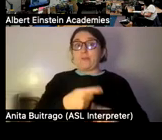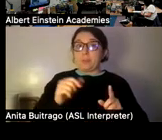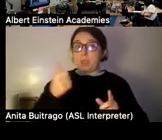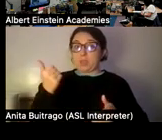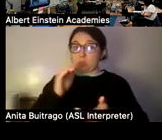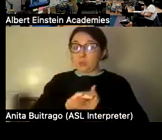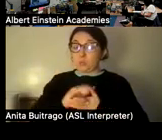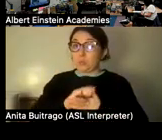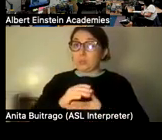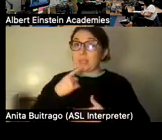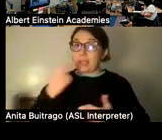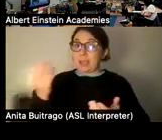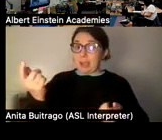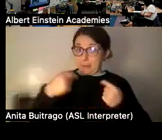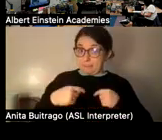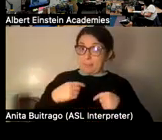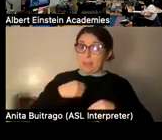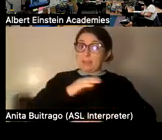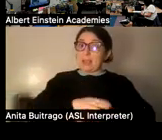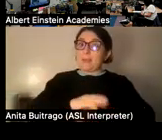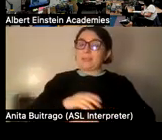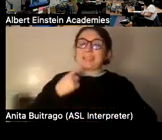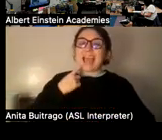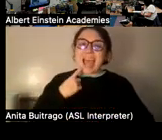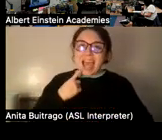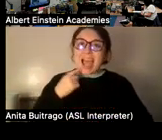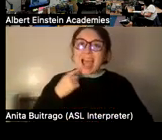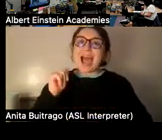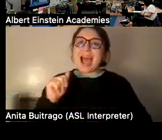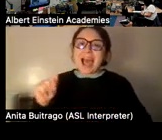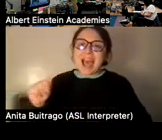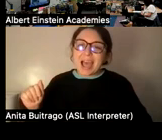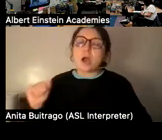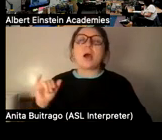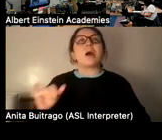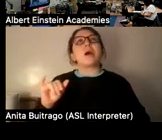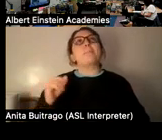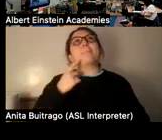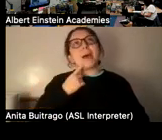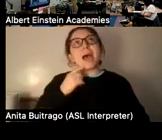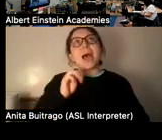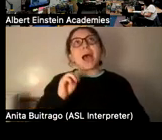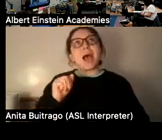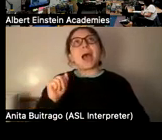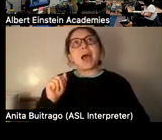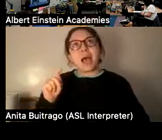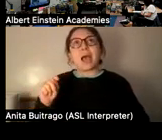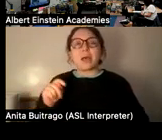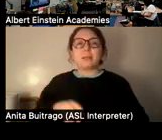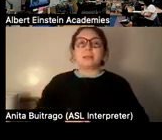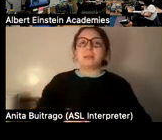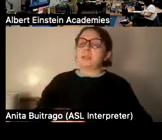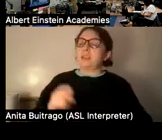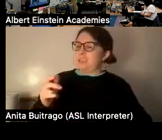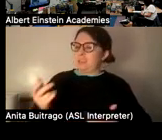oh, ma. And it came easy to them. And so we had a lot of success stories that made us